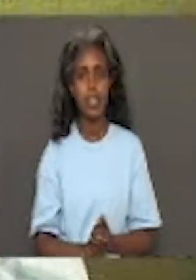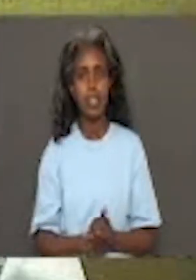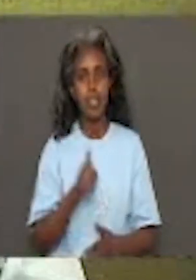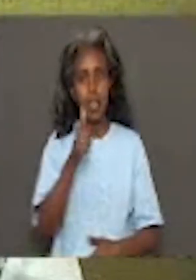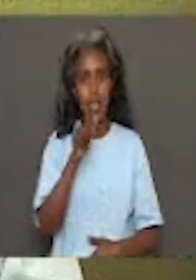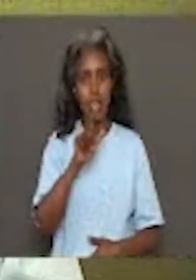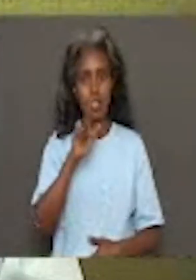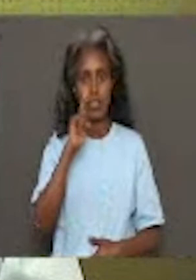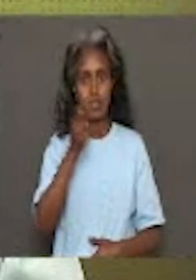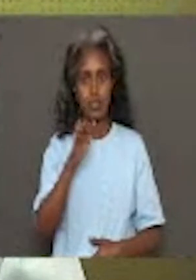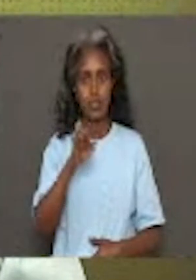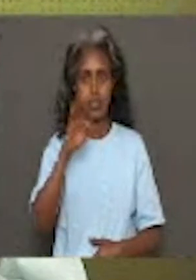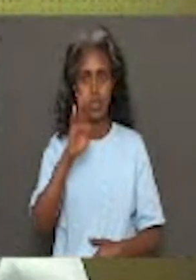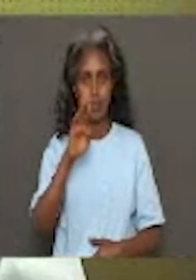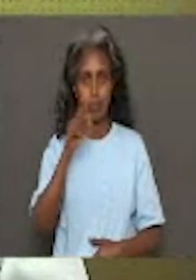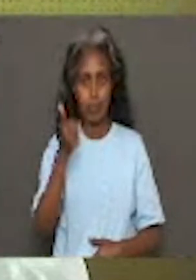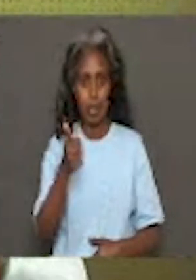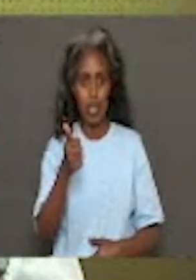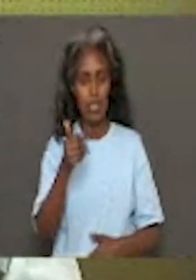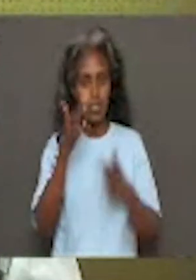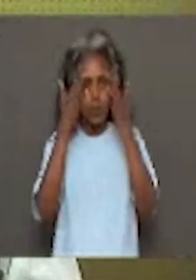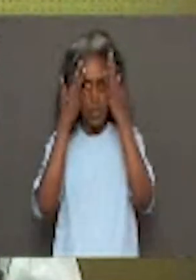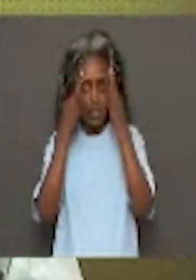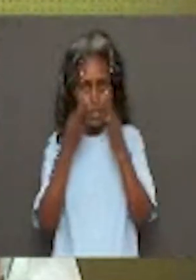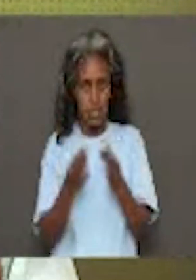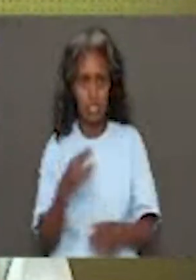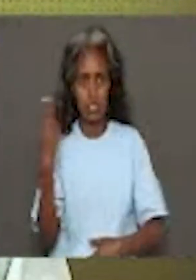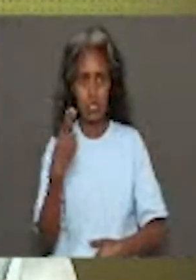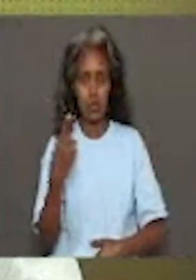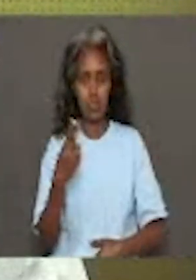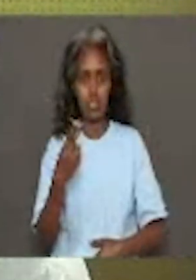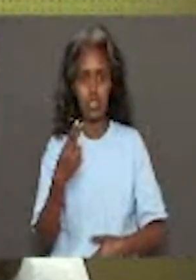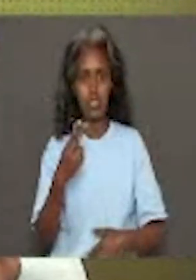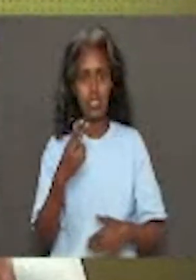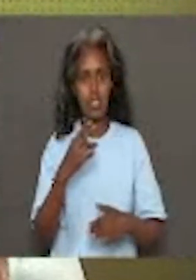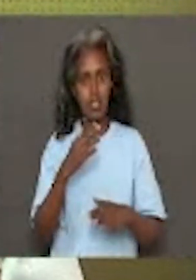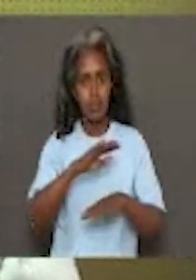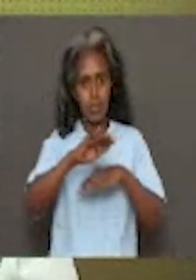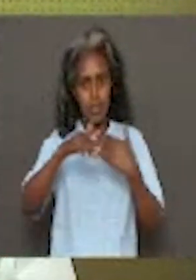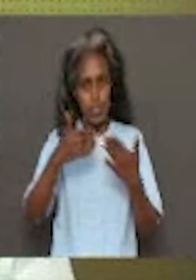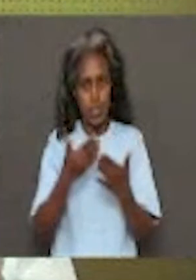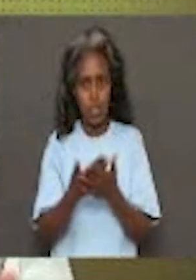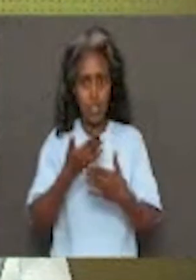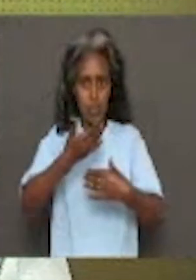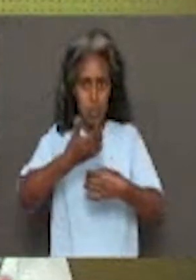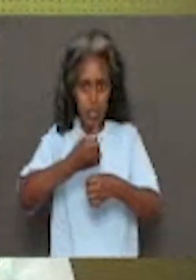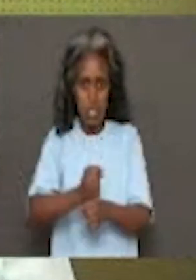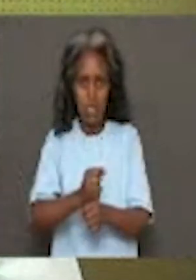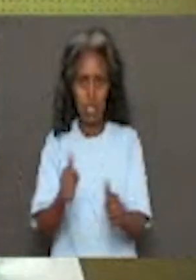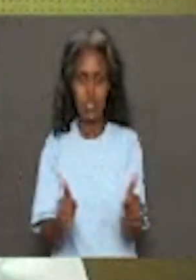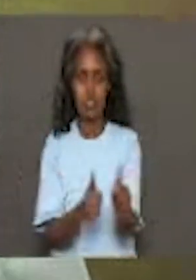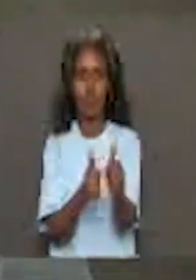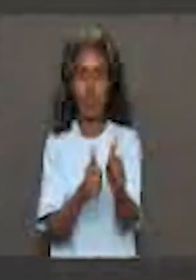The algebra that we just used can be generalized as